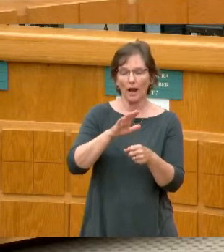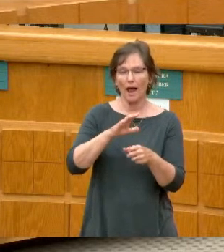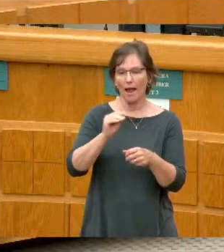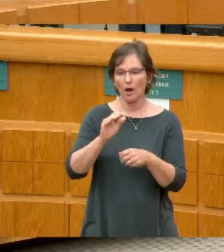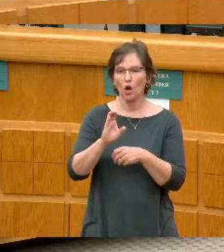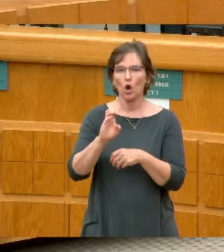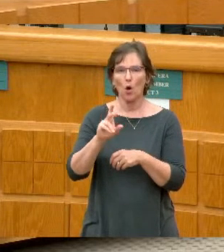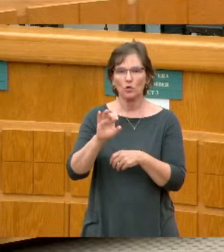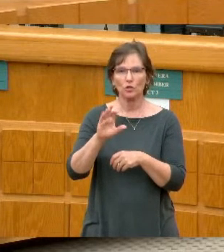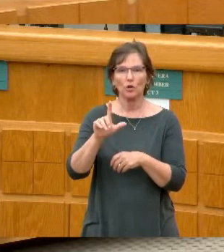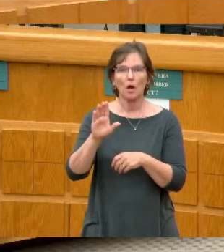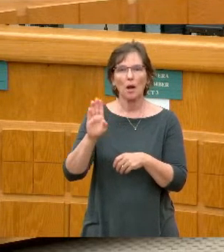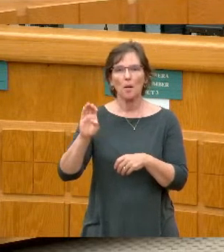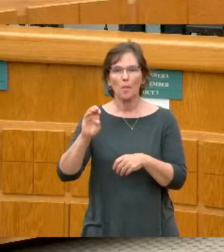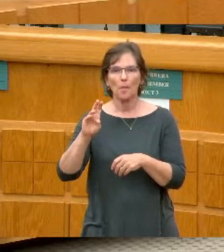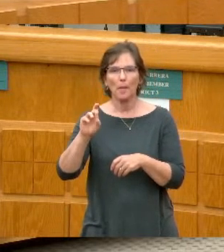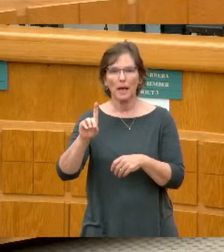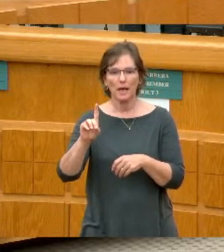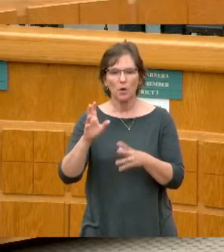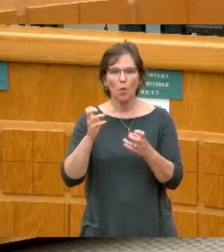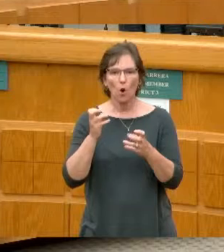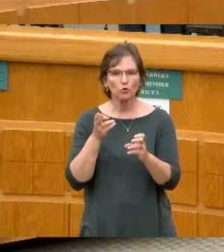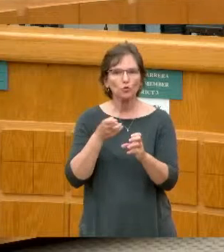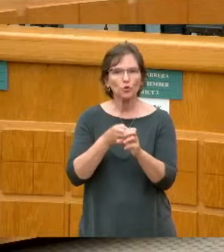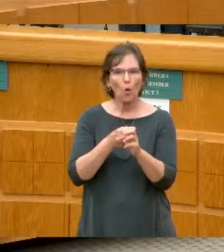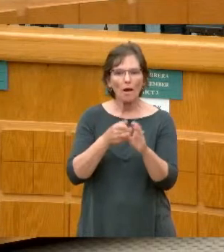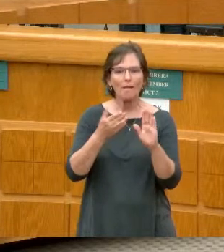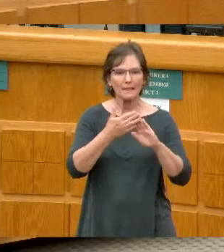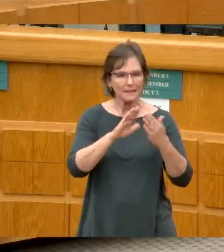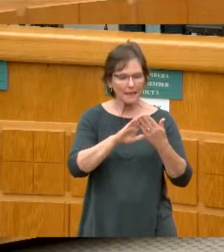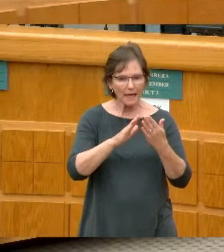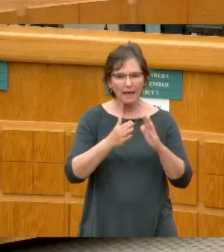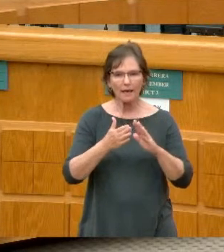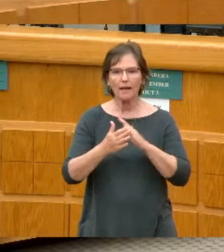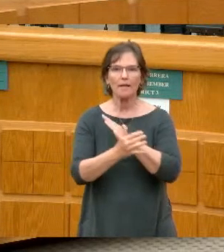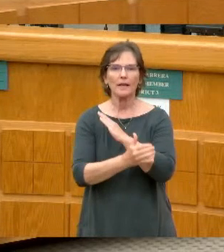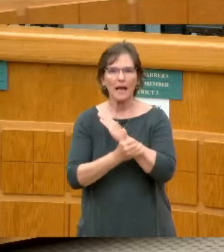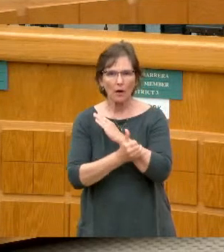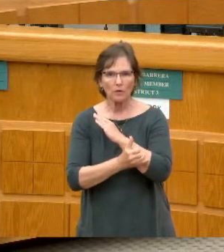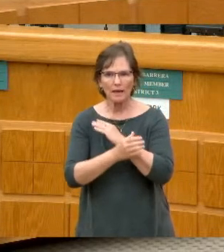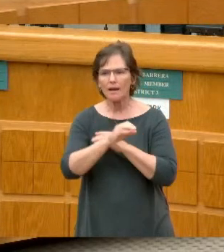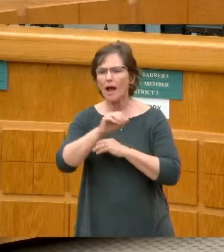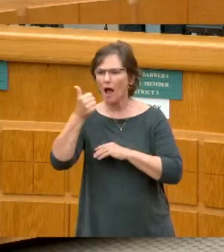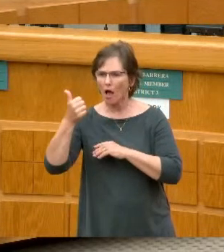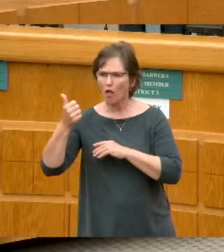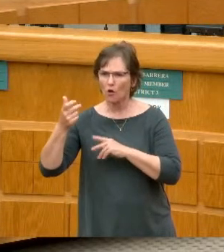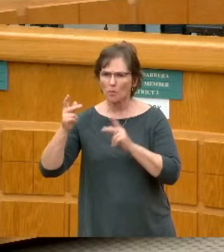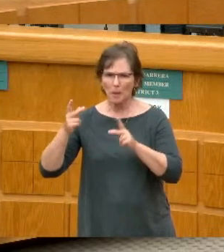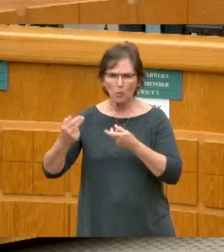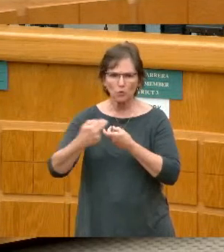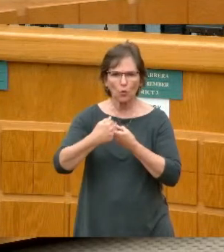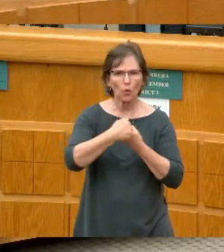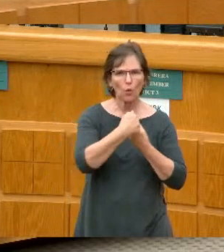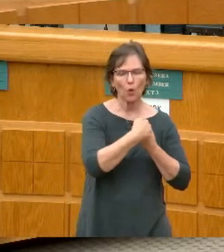and president of the Nueces County Medical Society. Thank you for the invitation to this